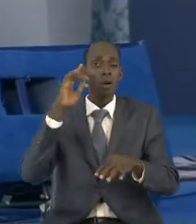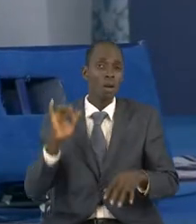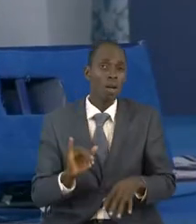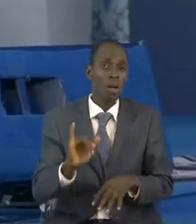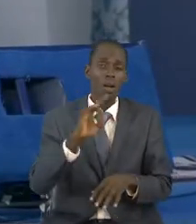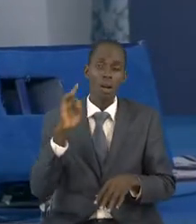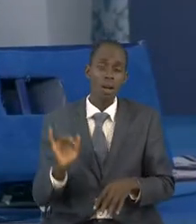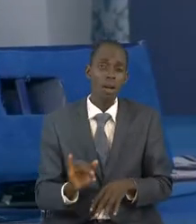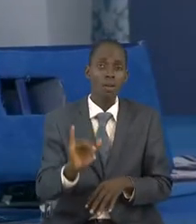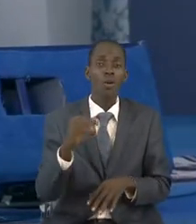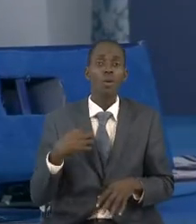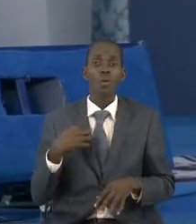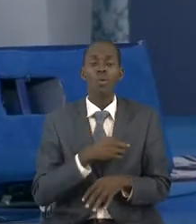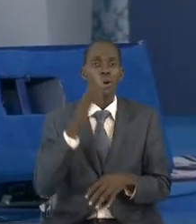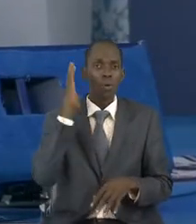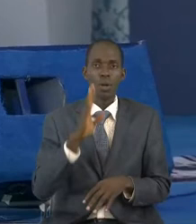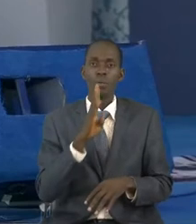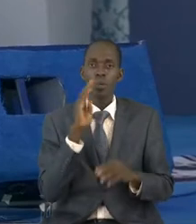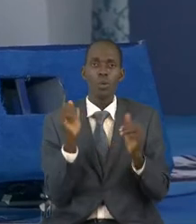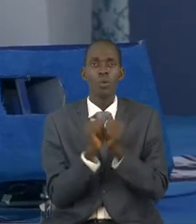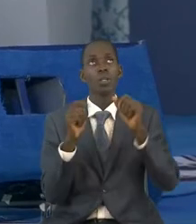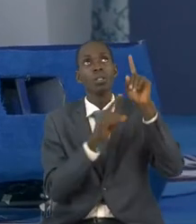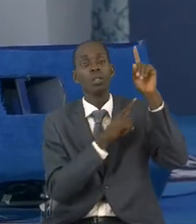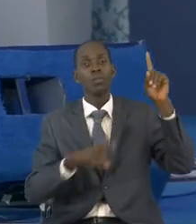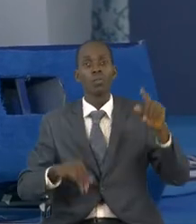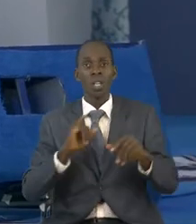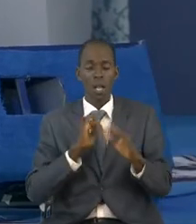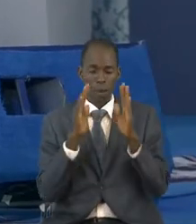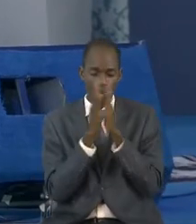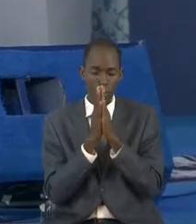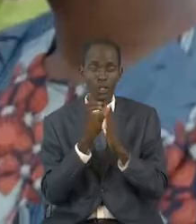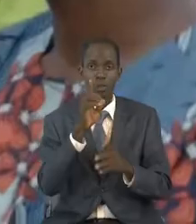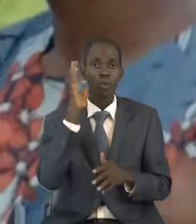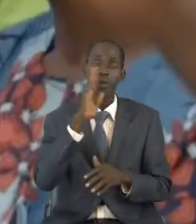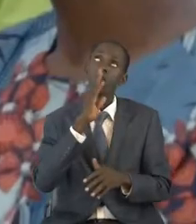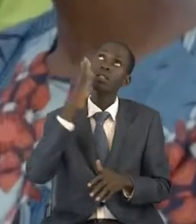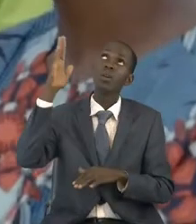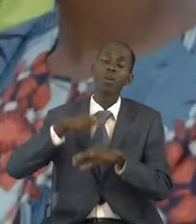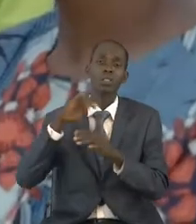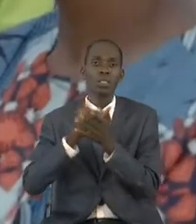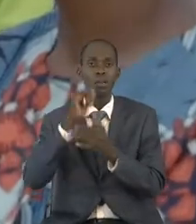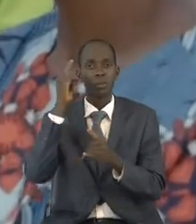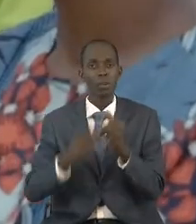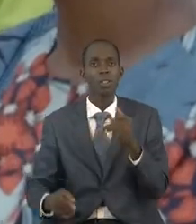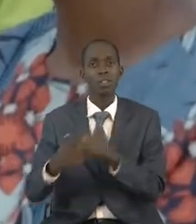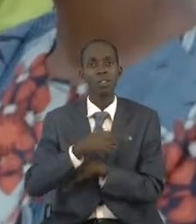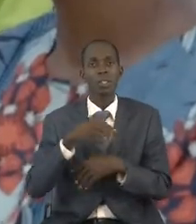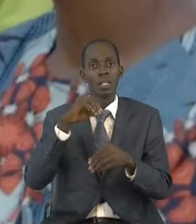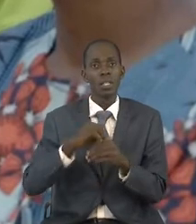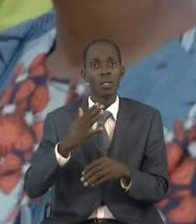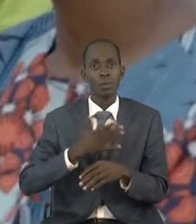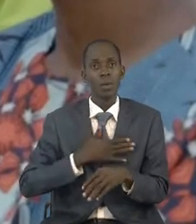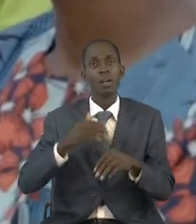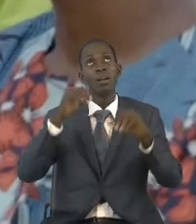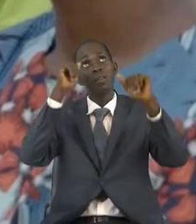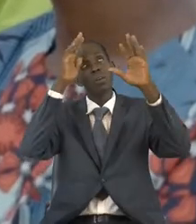be with the Lord. I pray you'll be there on that final day. In my Father's house are many mansions. If